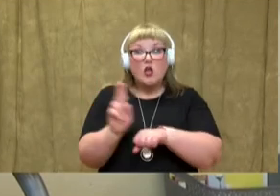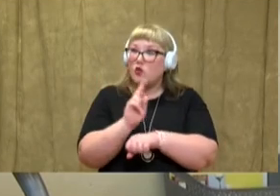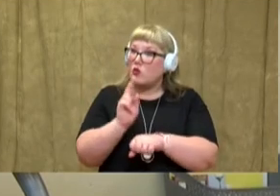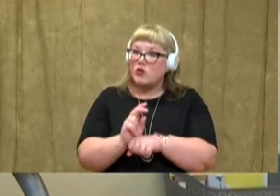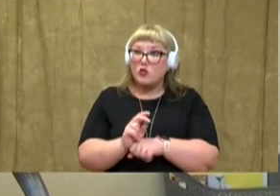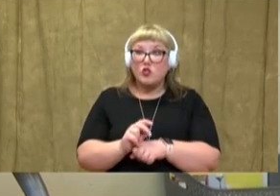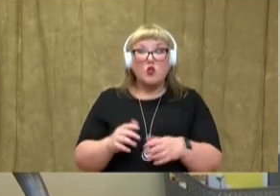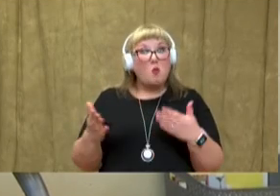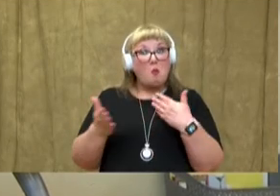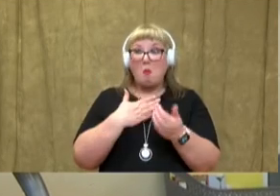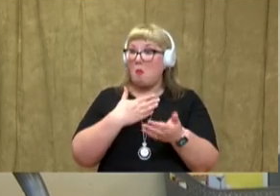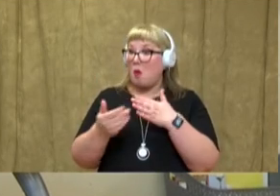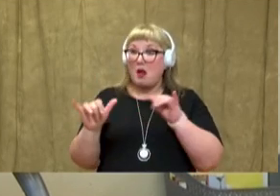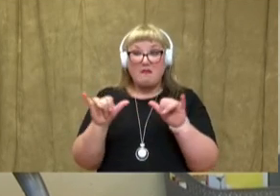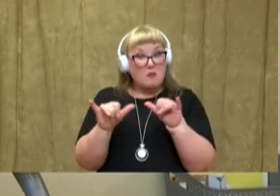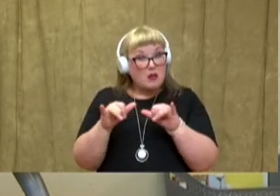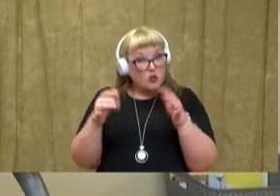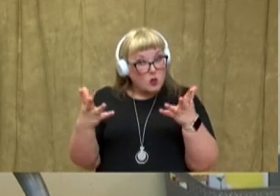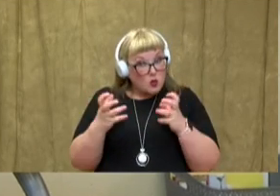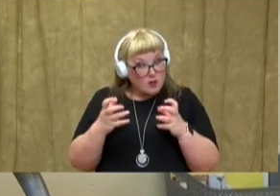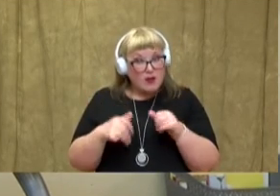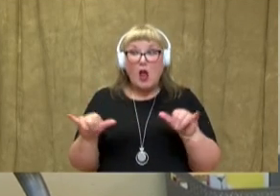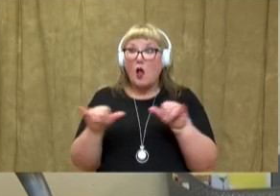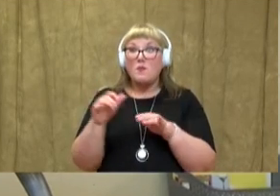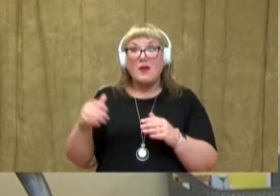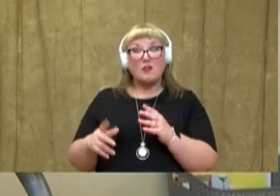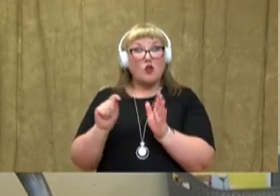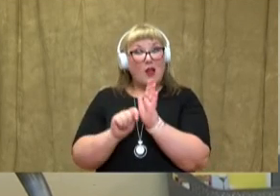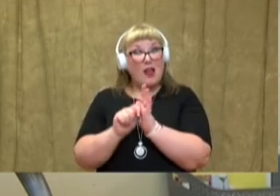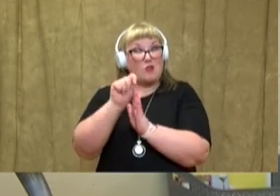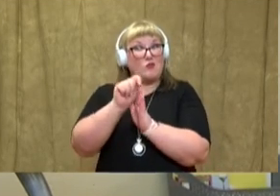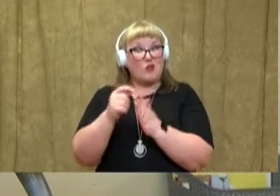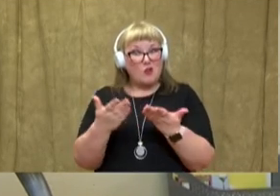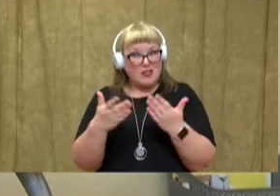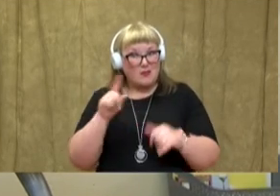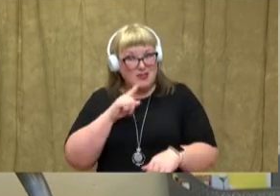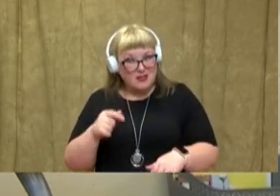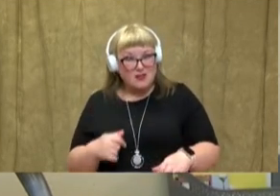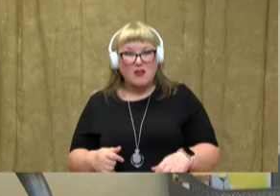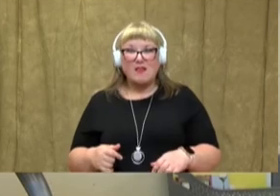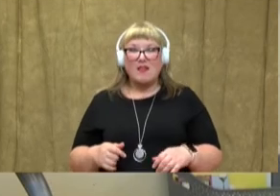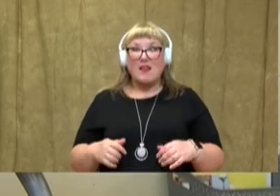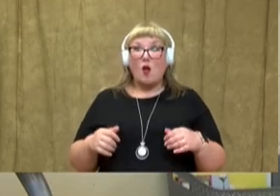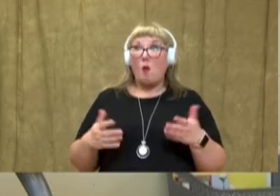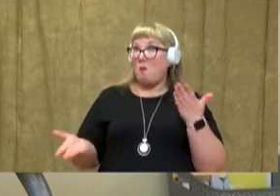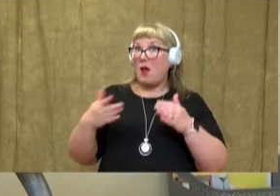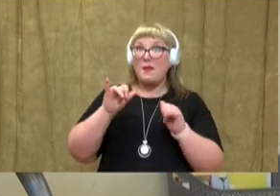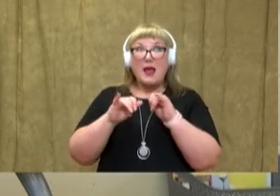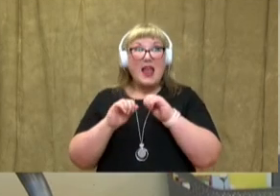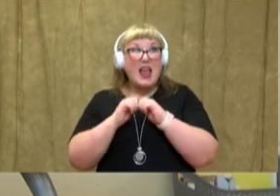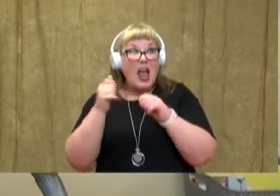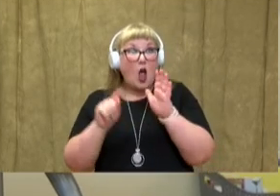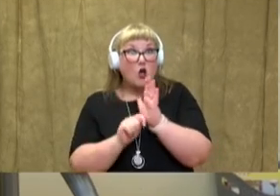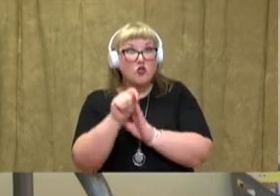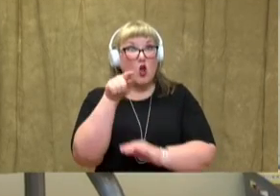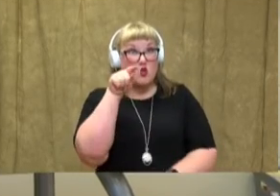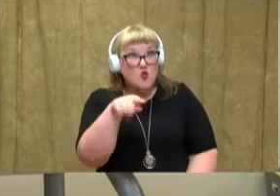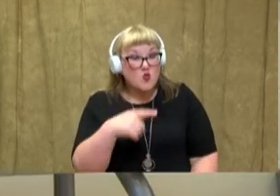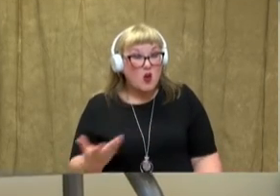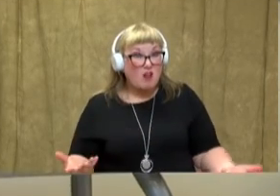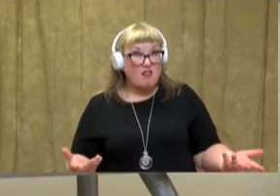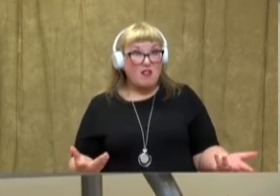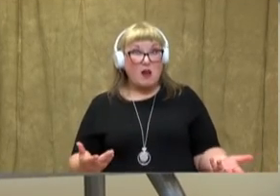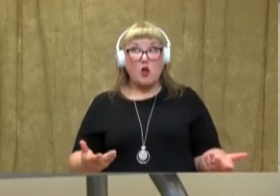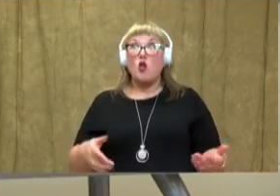any form of measurement to measure how tall an item is, or even how tall you are. You can have your mom and